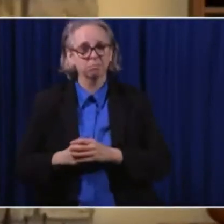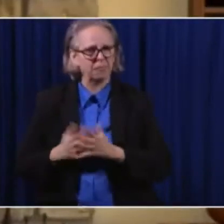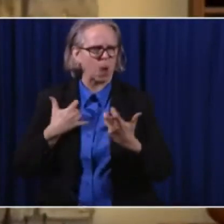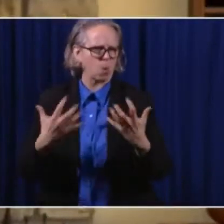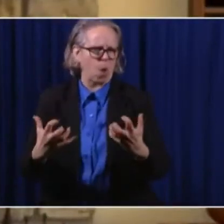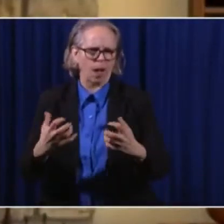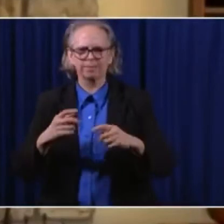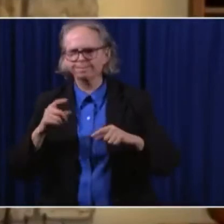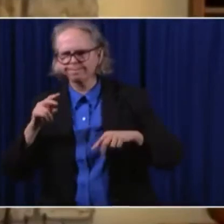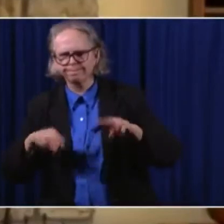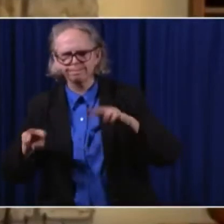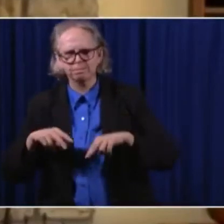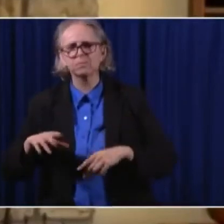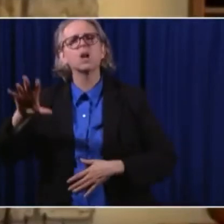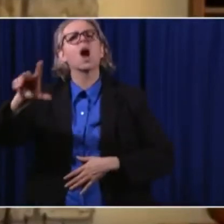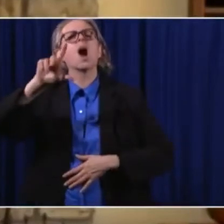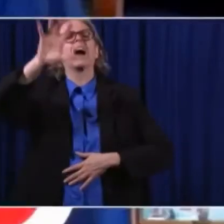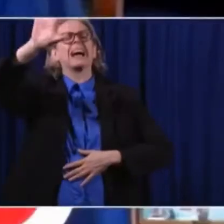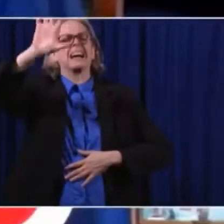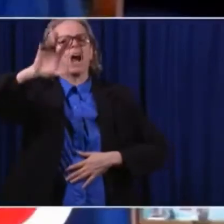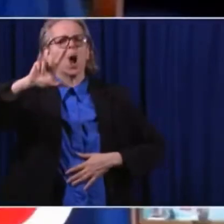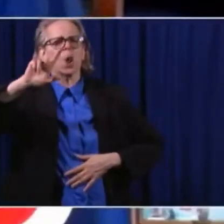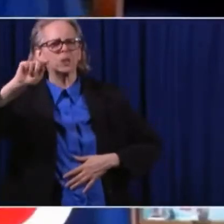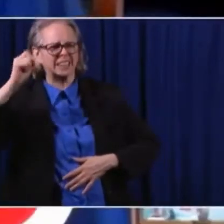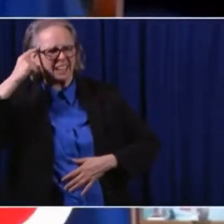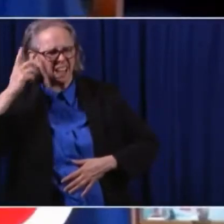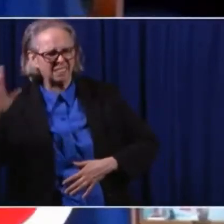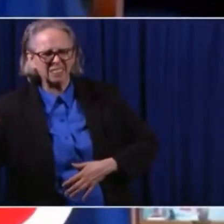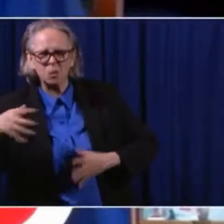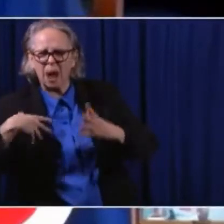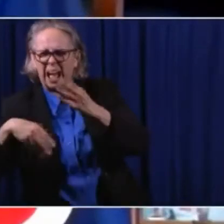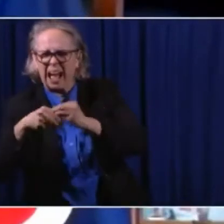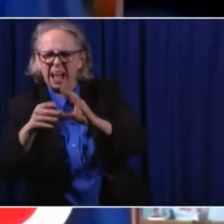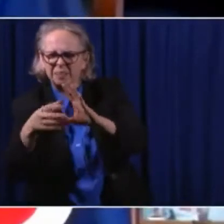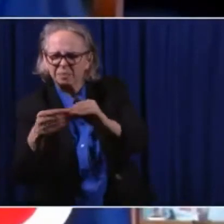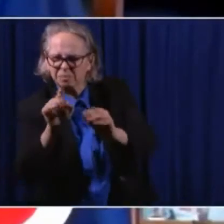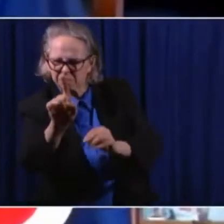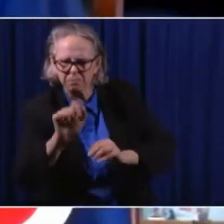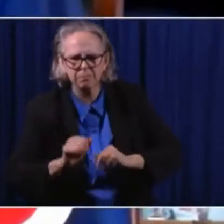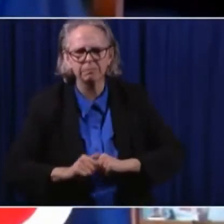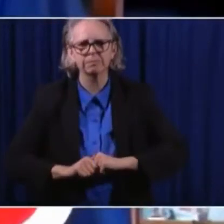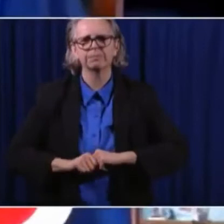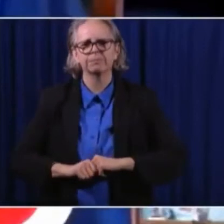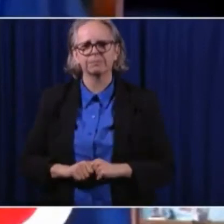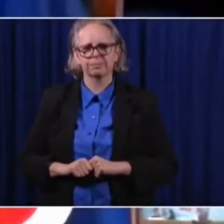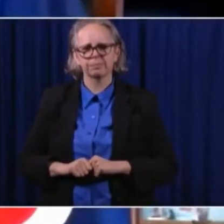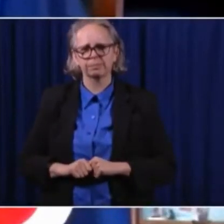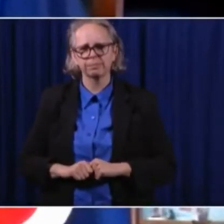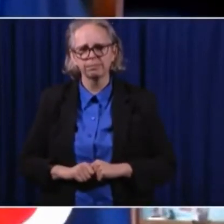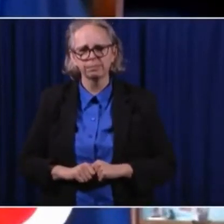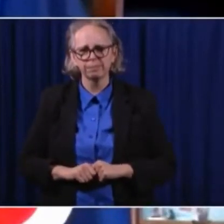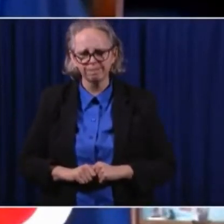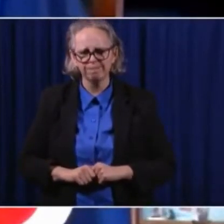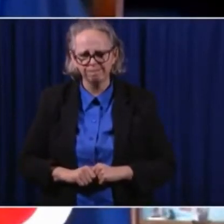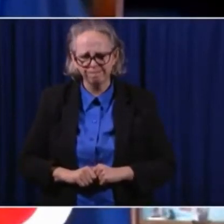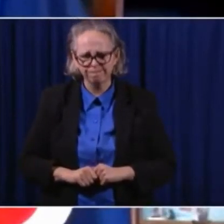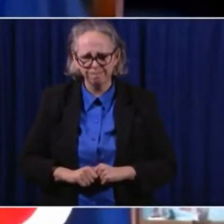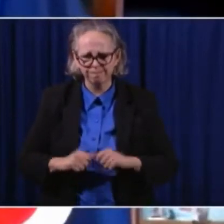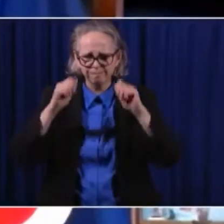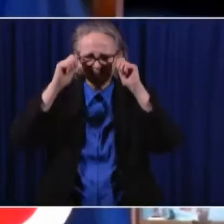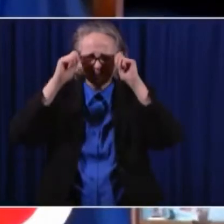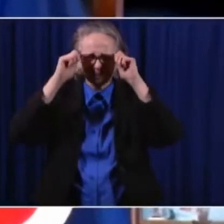Governor, just wanted to add a couple things to the question, or to answer the question. Just to